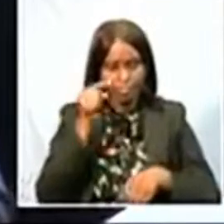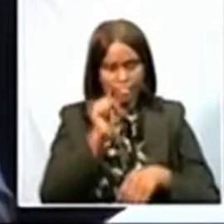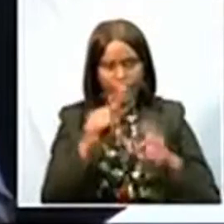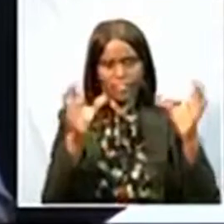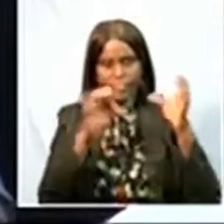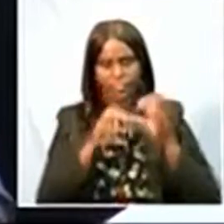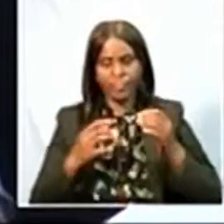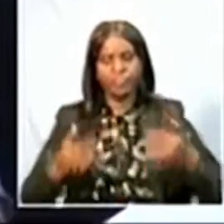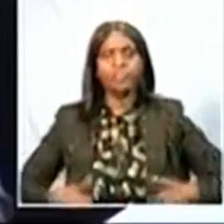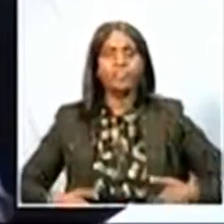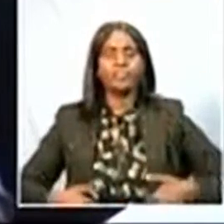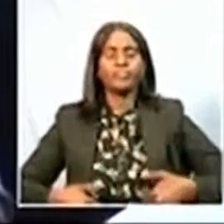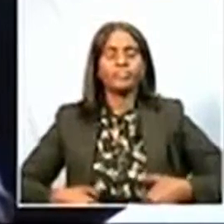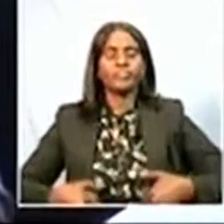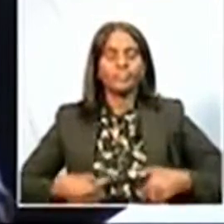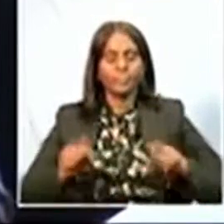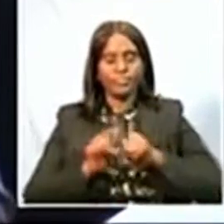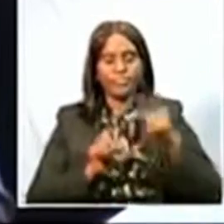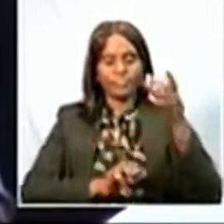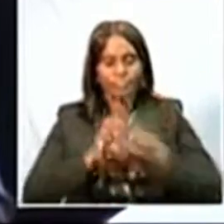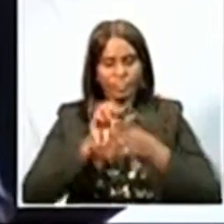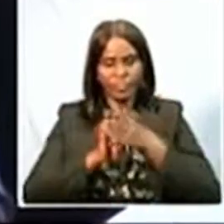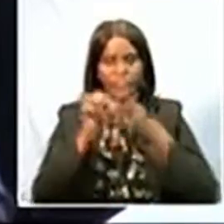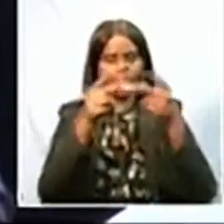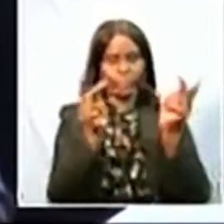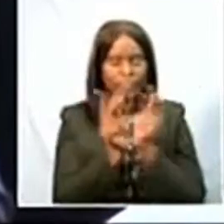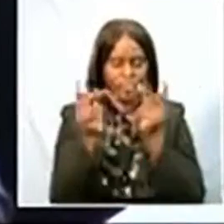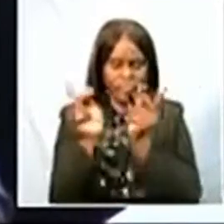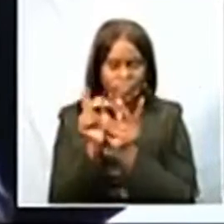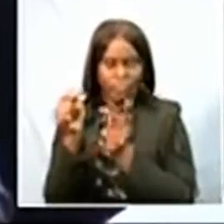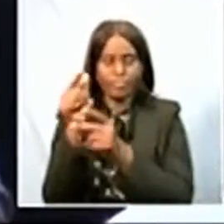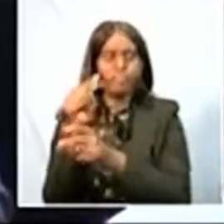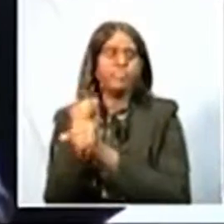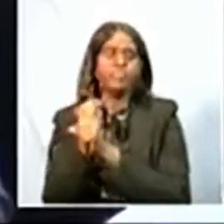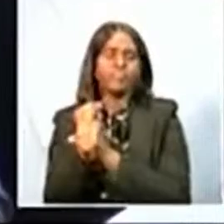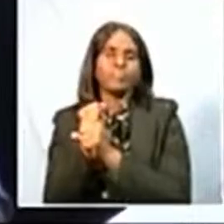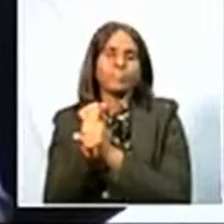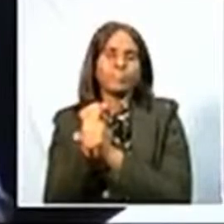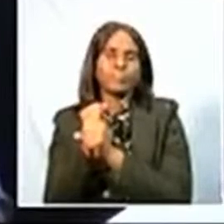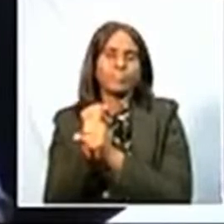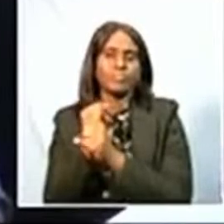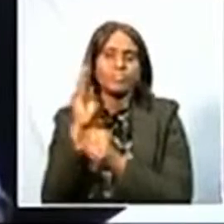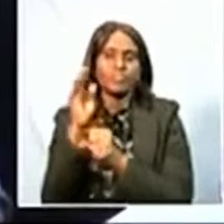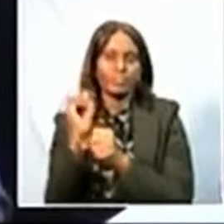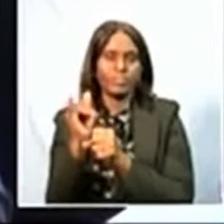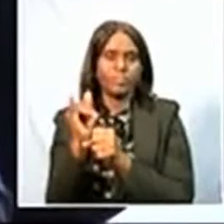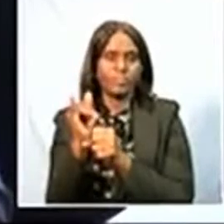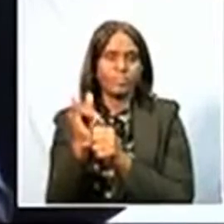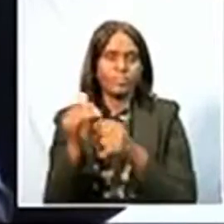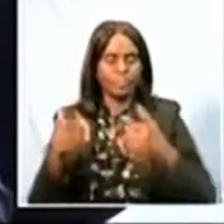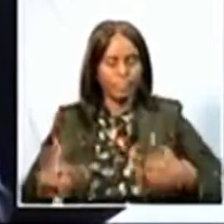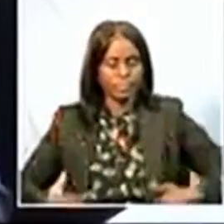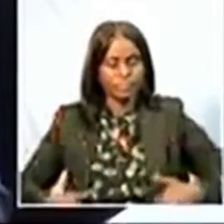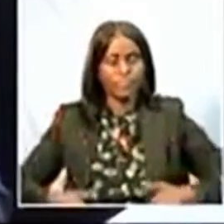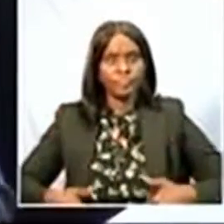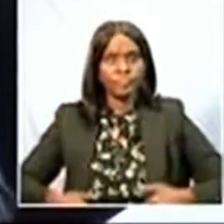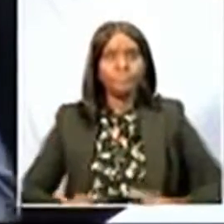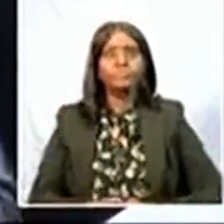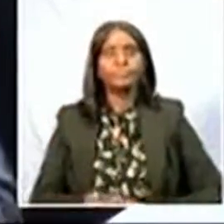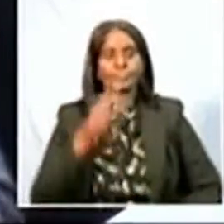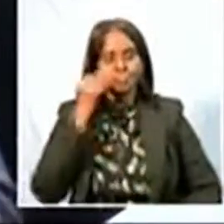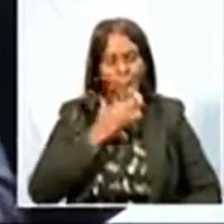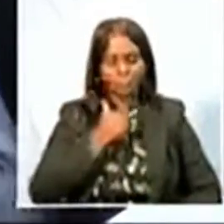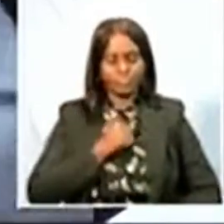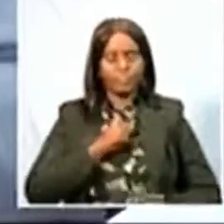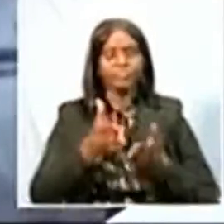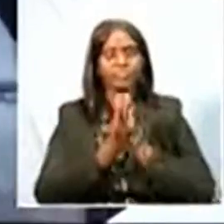were youths and the executive positions were held by youths. That's why I ask